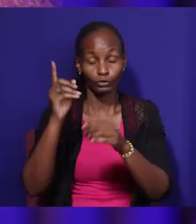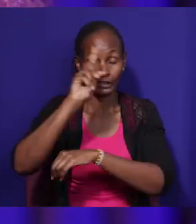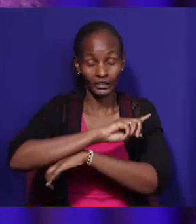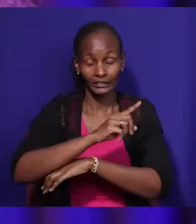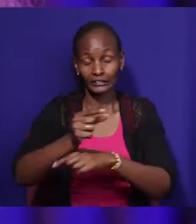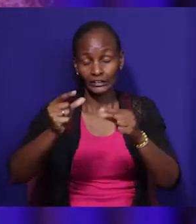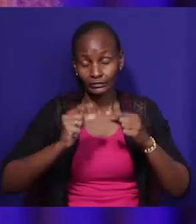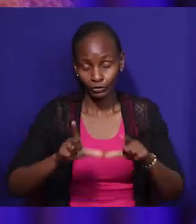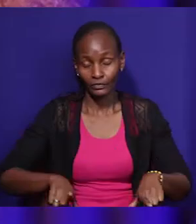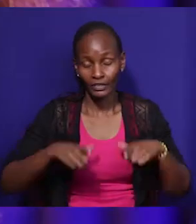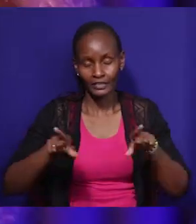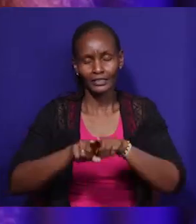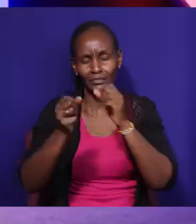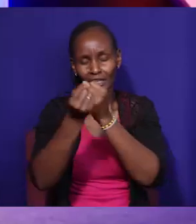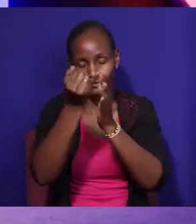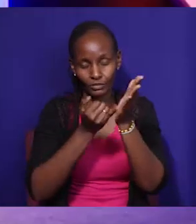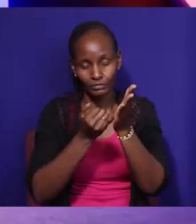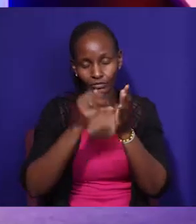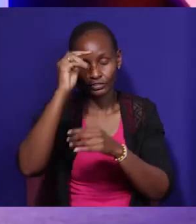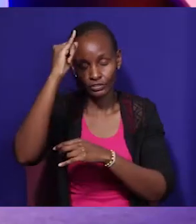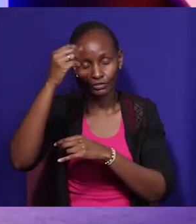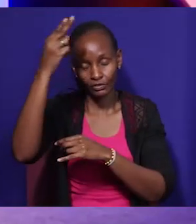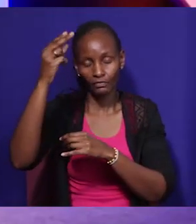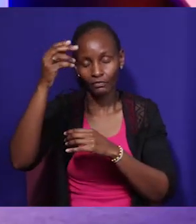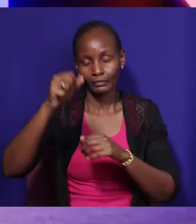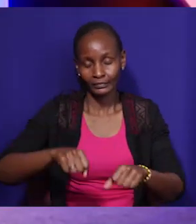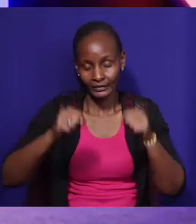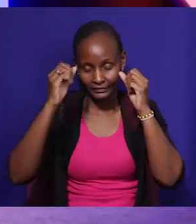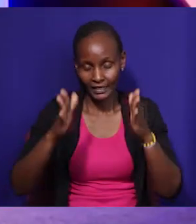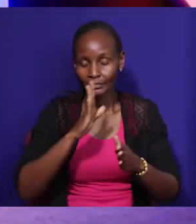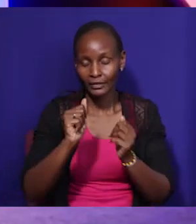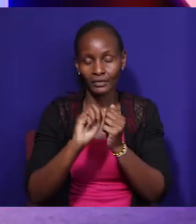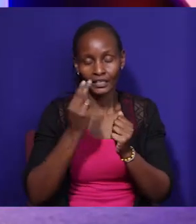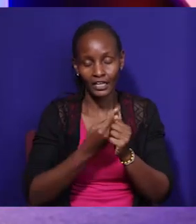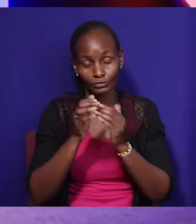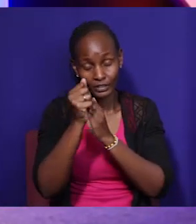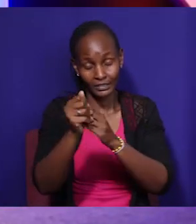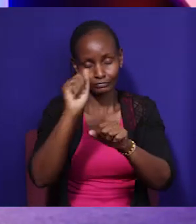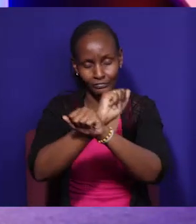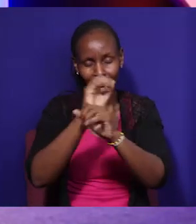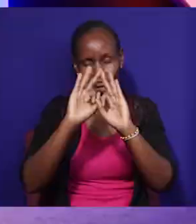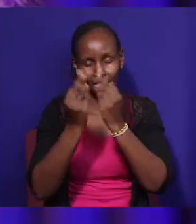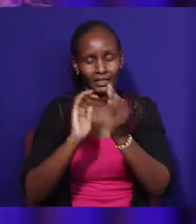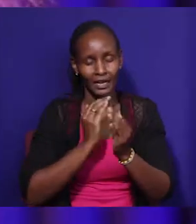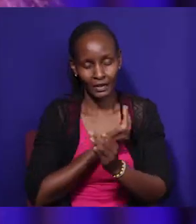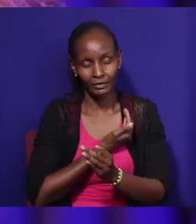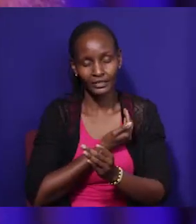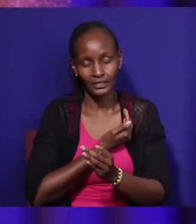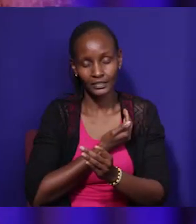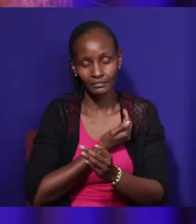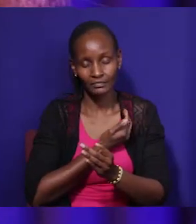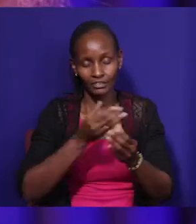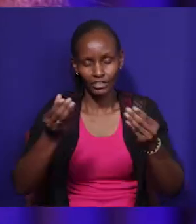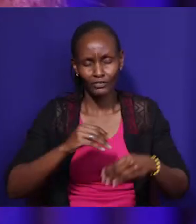gift of life and thank you for the gift of salvation. Jehovah Master, I pray that you'll be with us, guide us and protect us, protect our families. And Jehovah Master, grant us